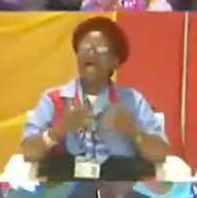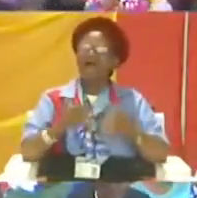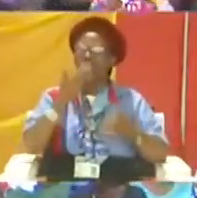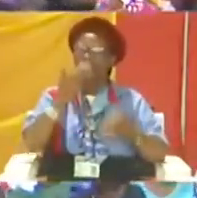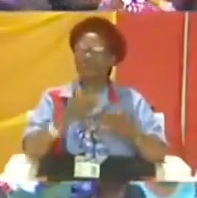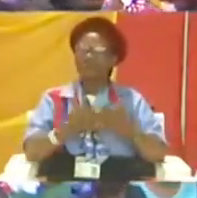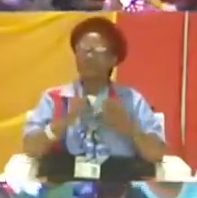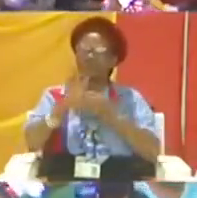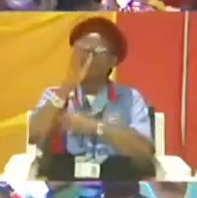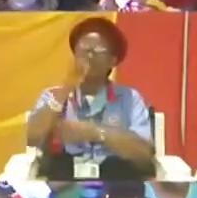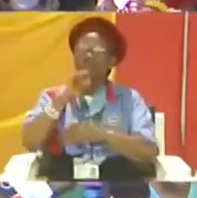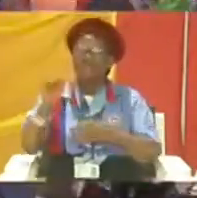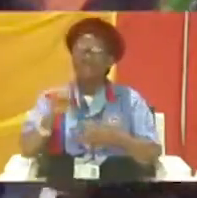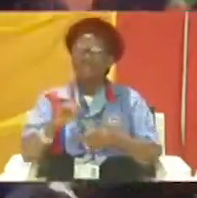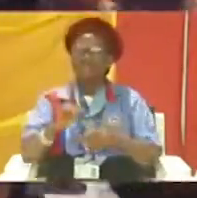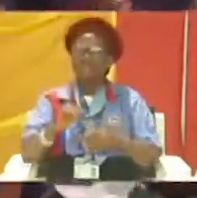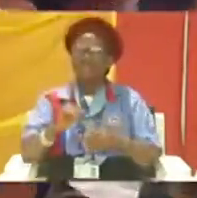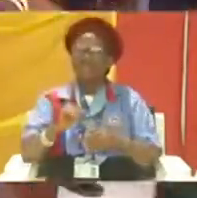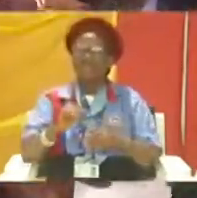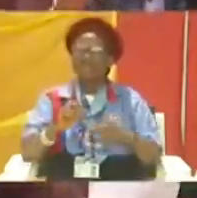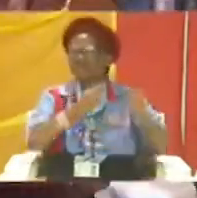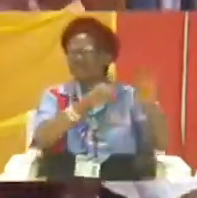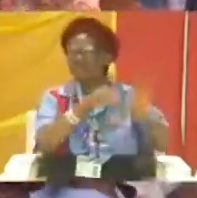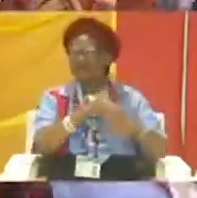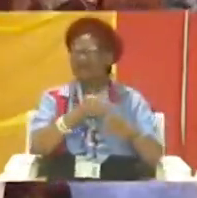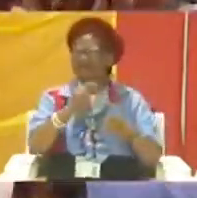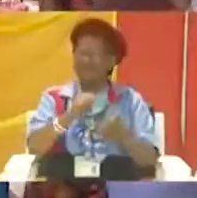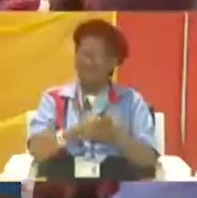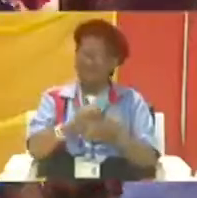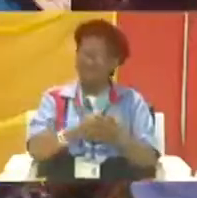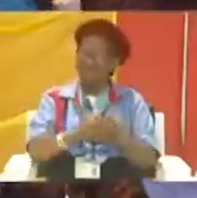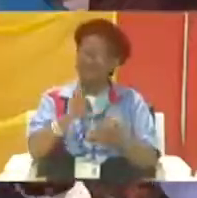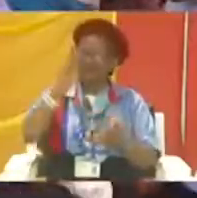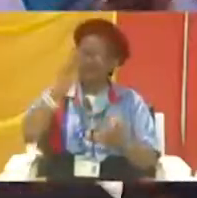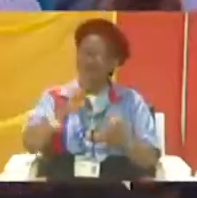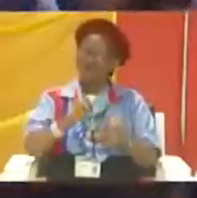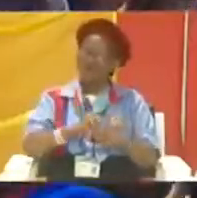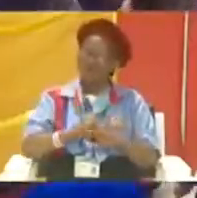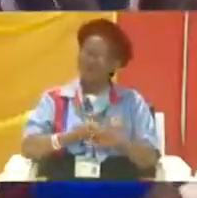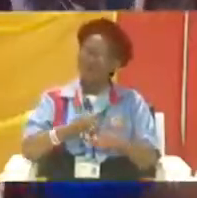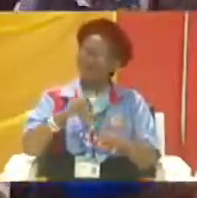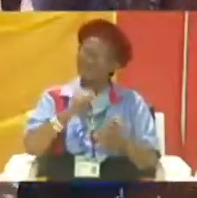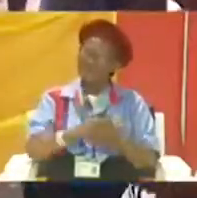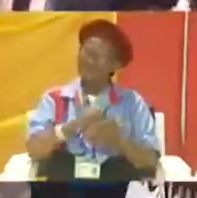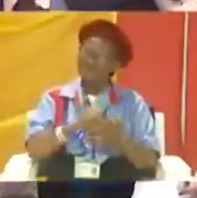thousands upon thousands of newborn